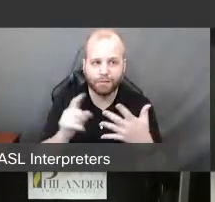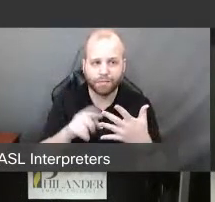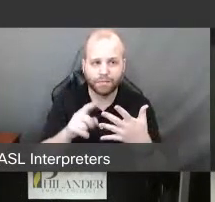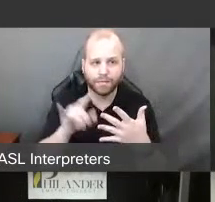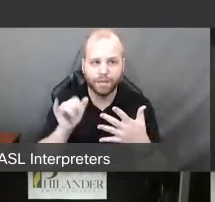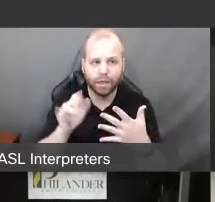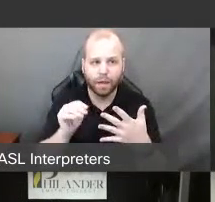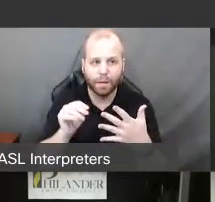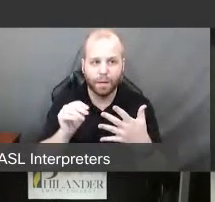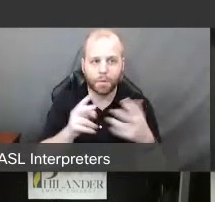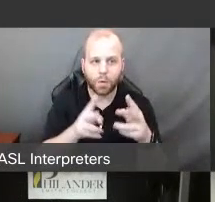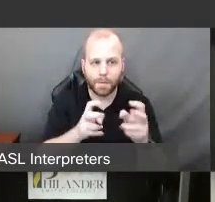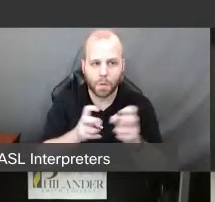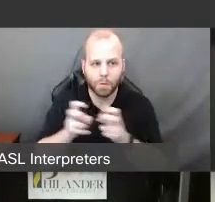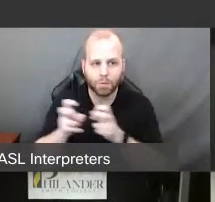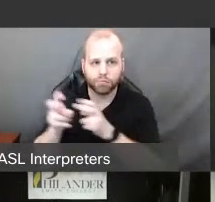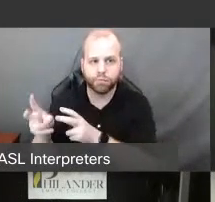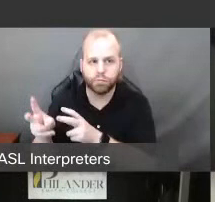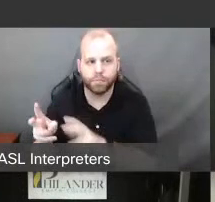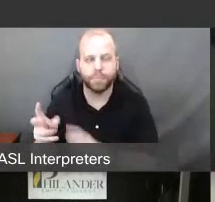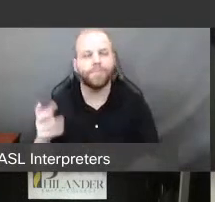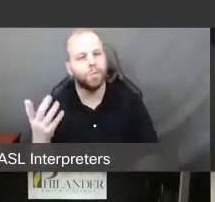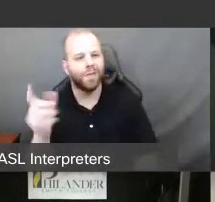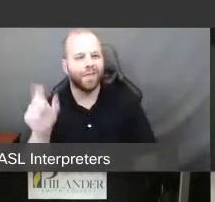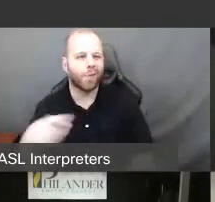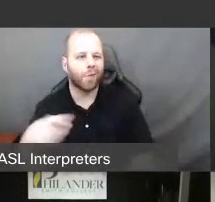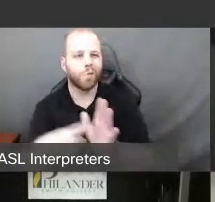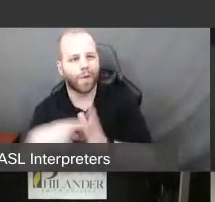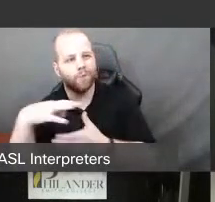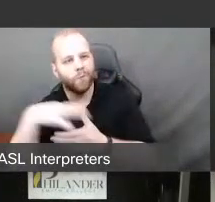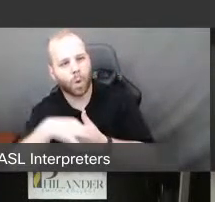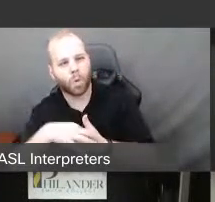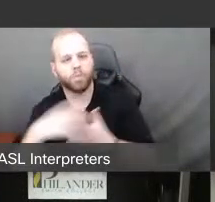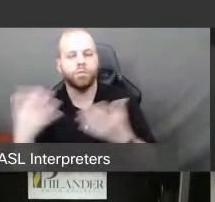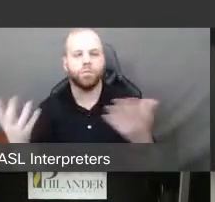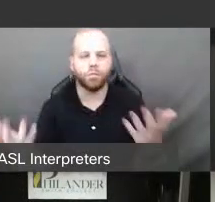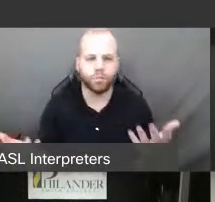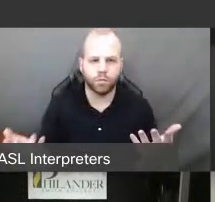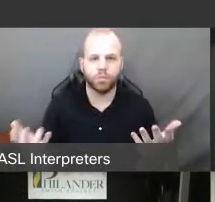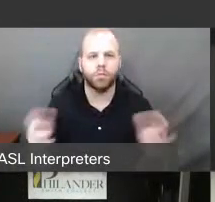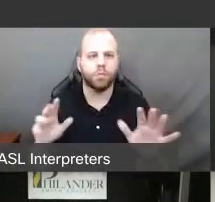a vote. We'll just pull it and then bring it right back up. Okay, all right.